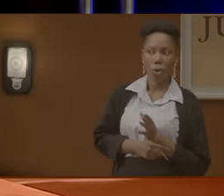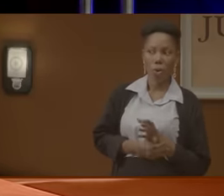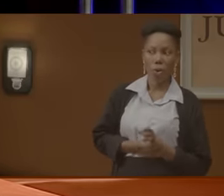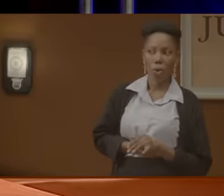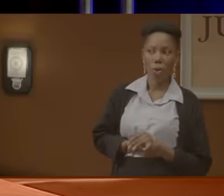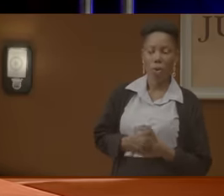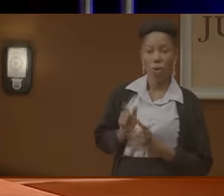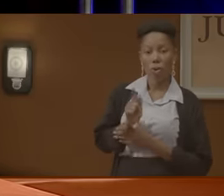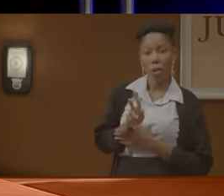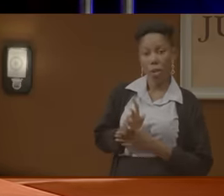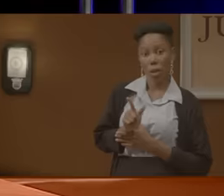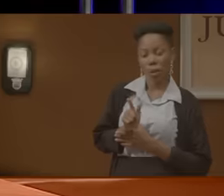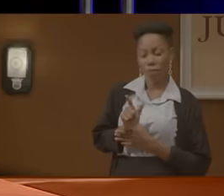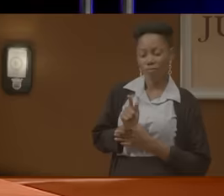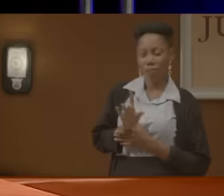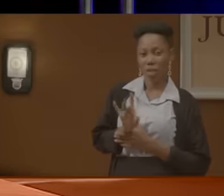on 28th of July,